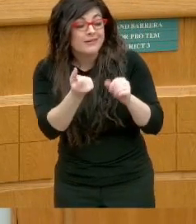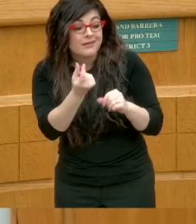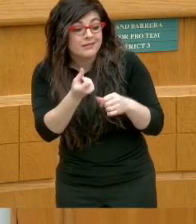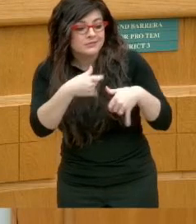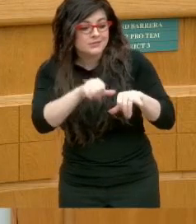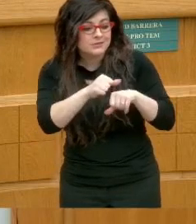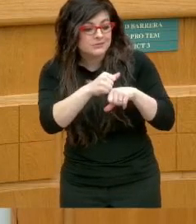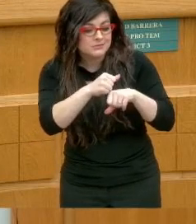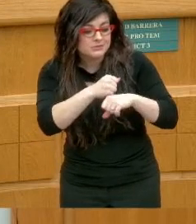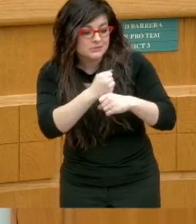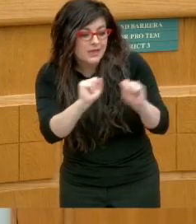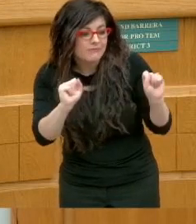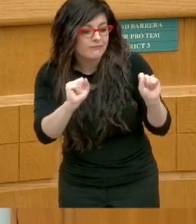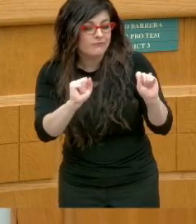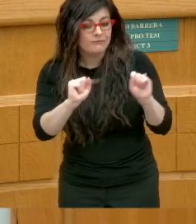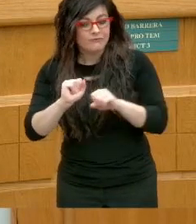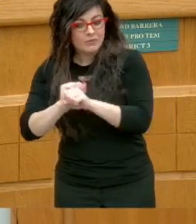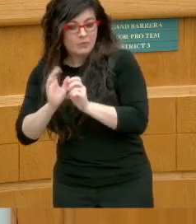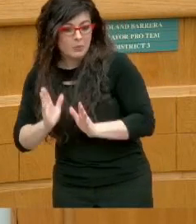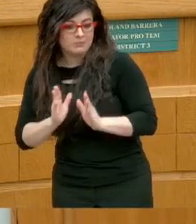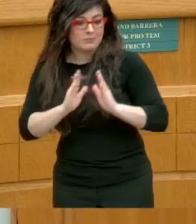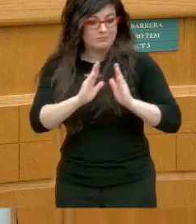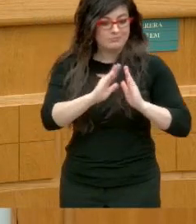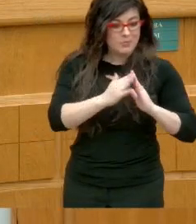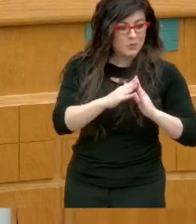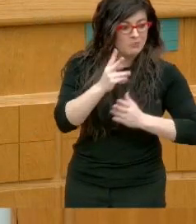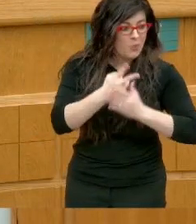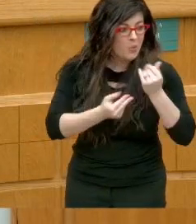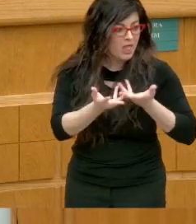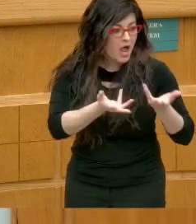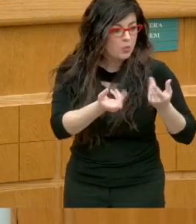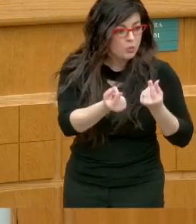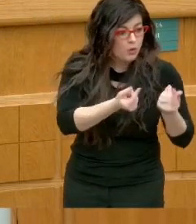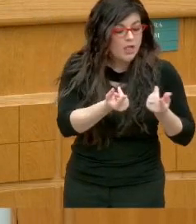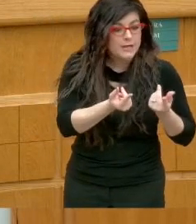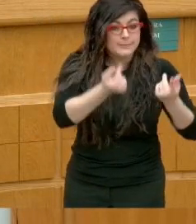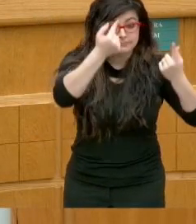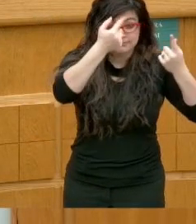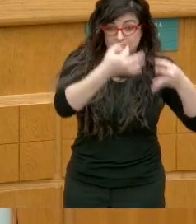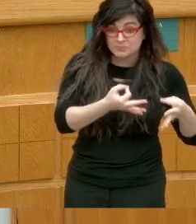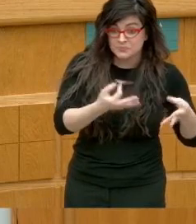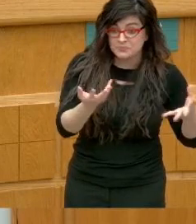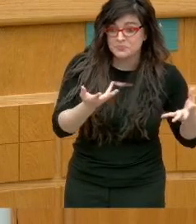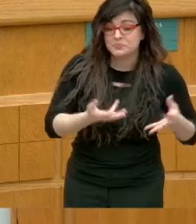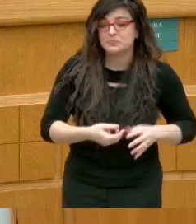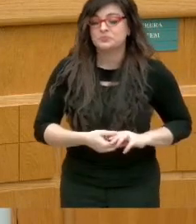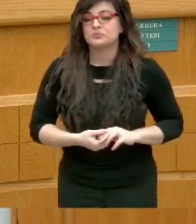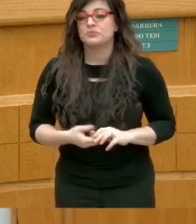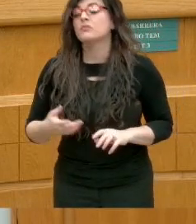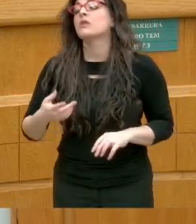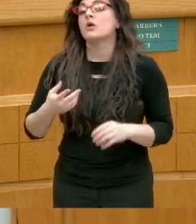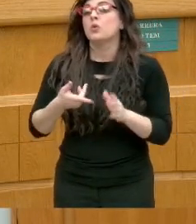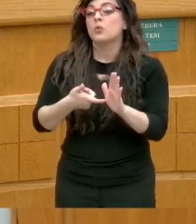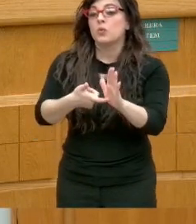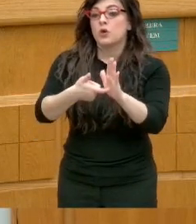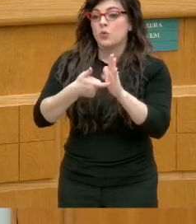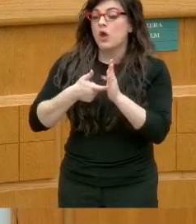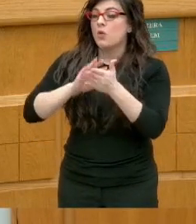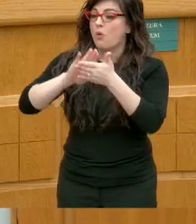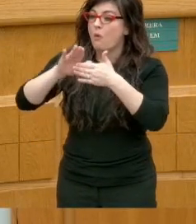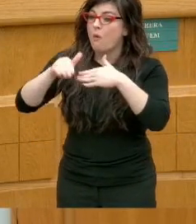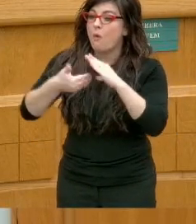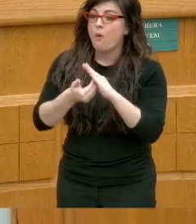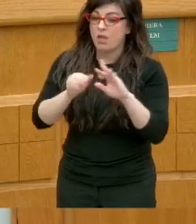employee, but for the community that we interact with. What we've decided as a team is that we're going to require every department to develop a